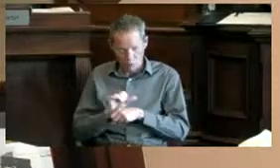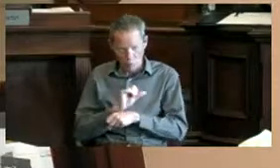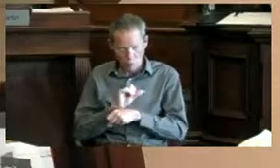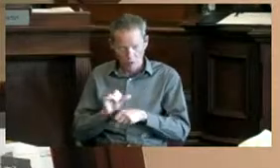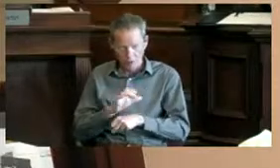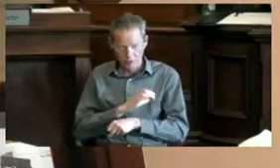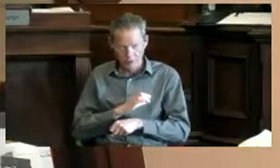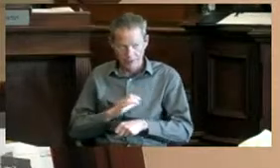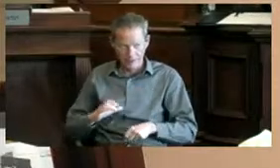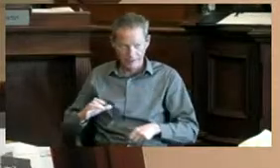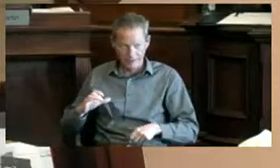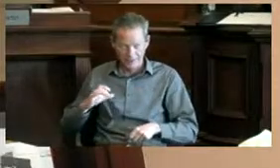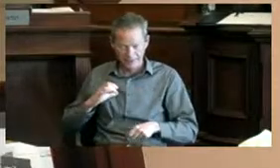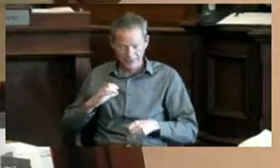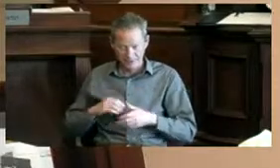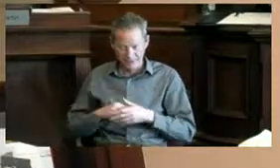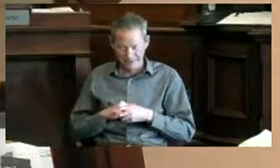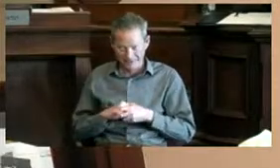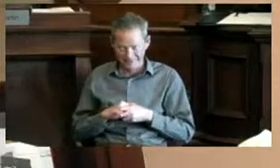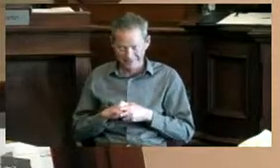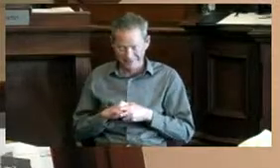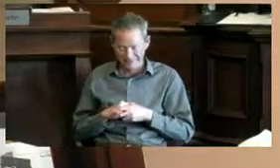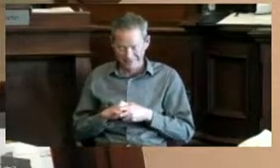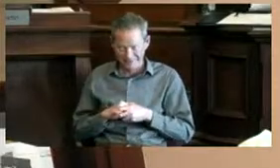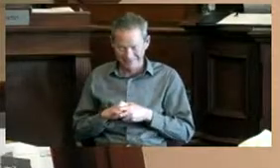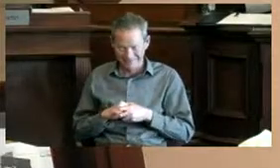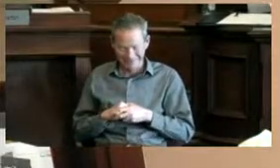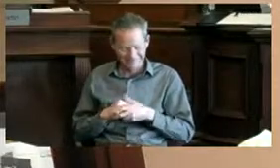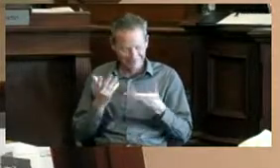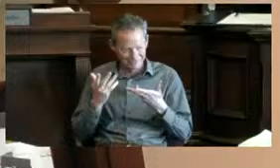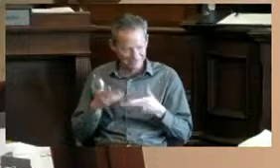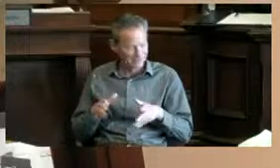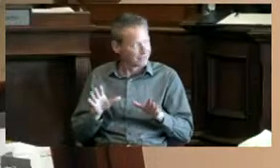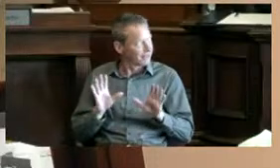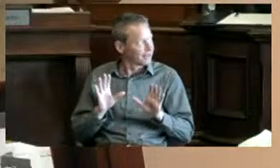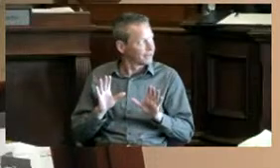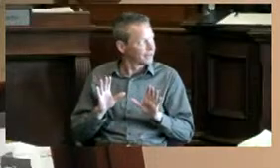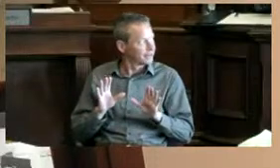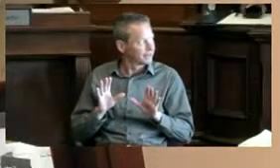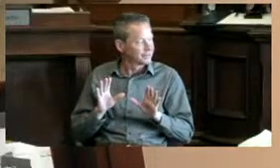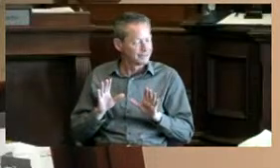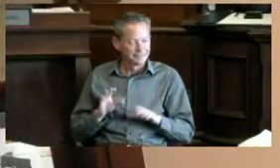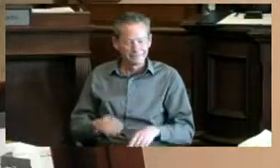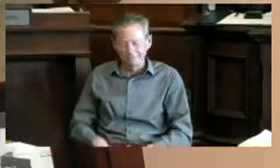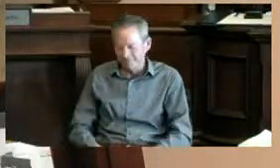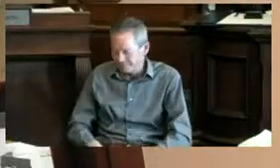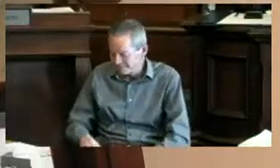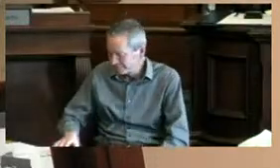Parks People and Public Works Committee. This meeting is adjourned.